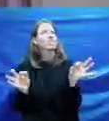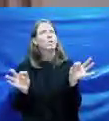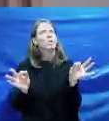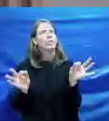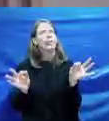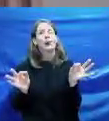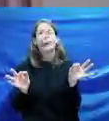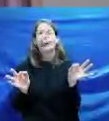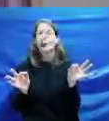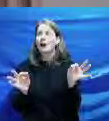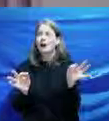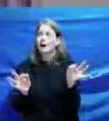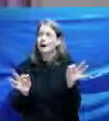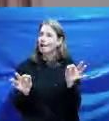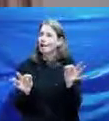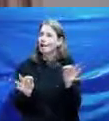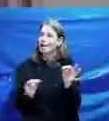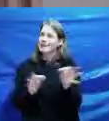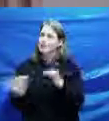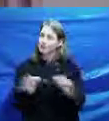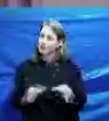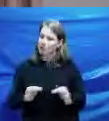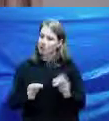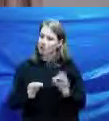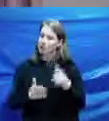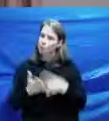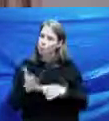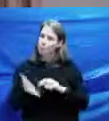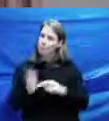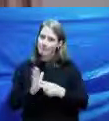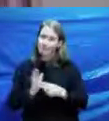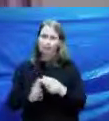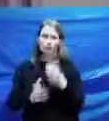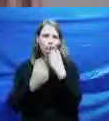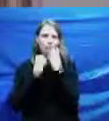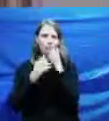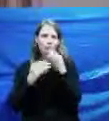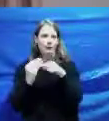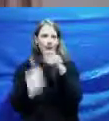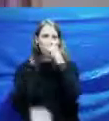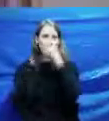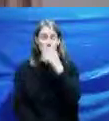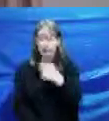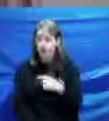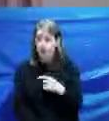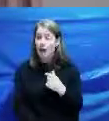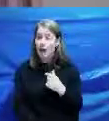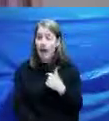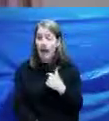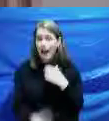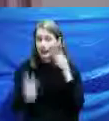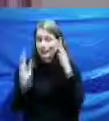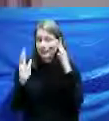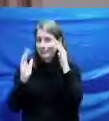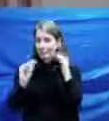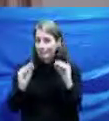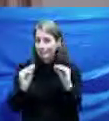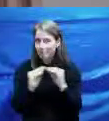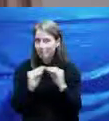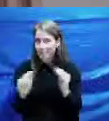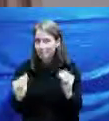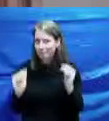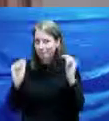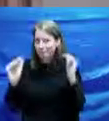more, and you can achieve more. Like, I expect every one of my students is going to be able to master